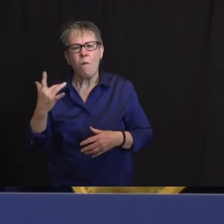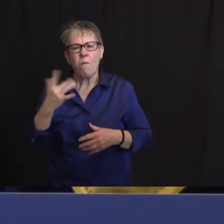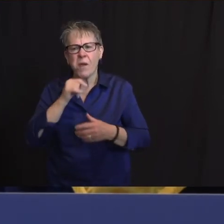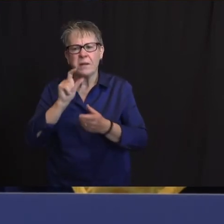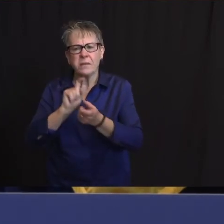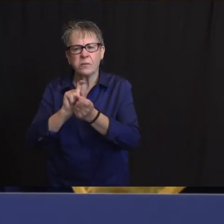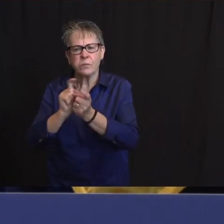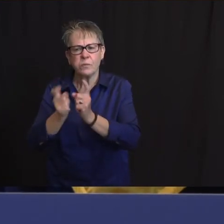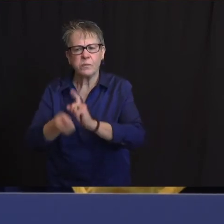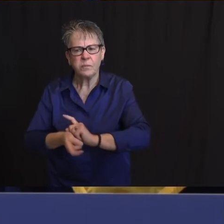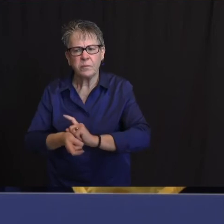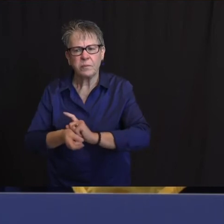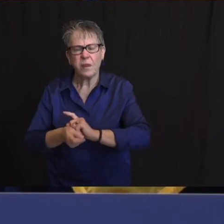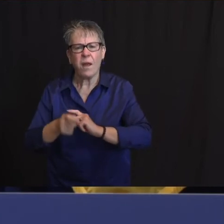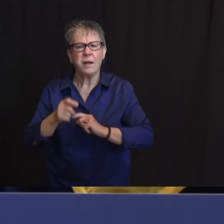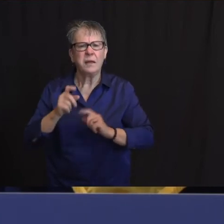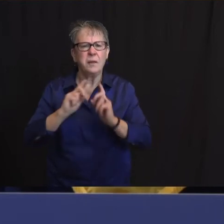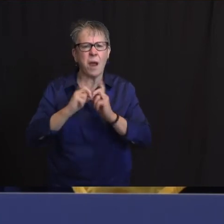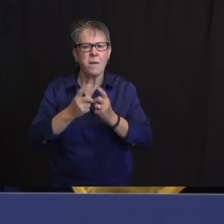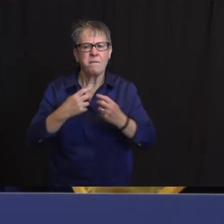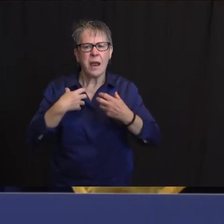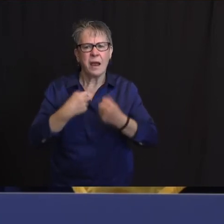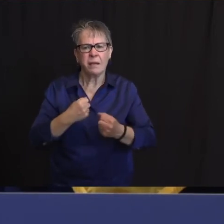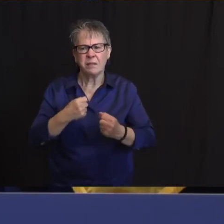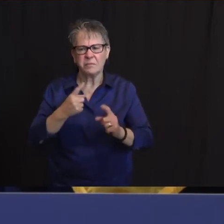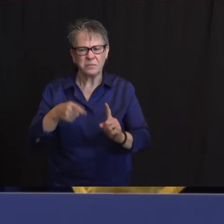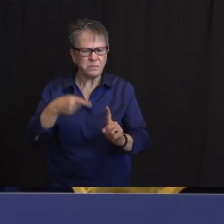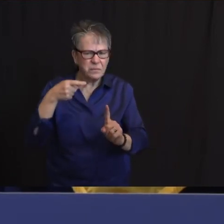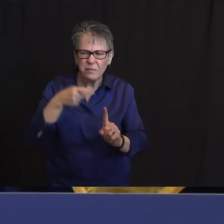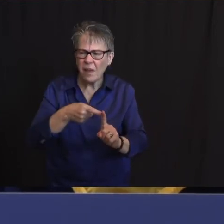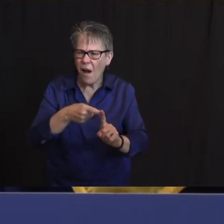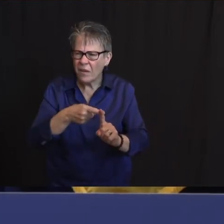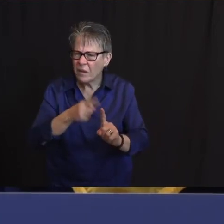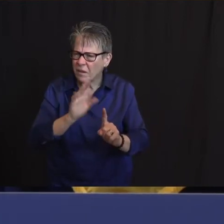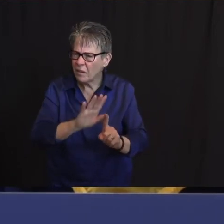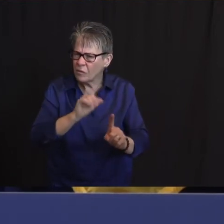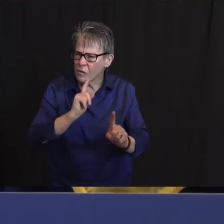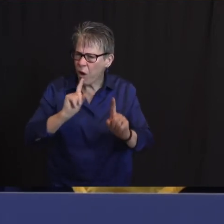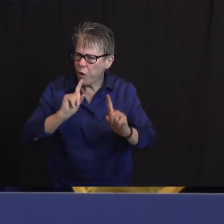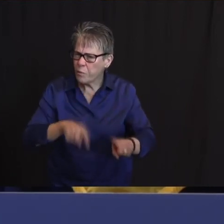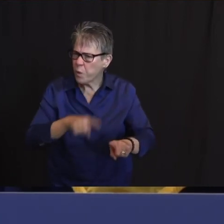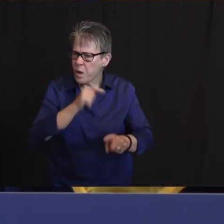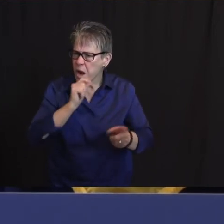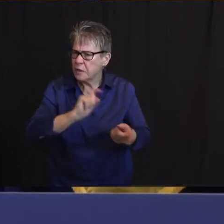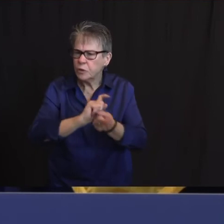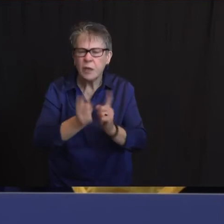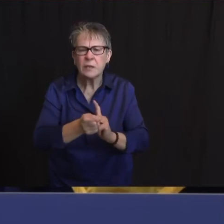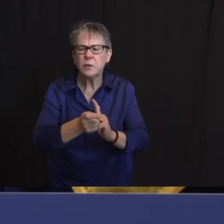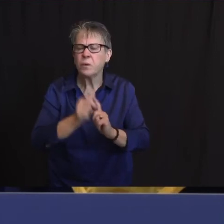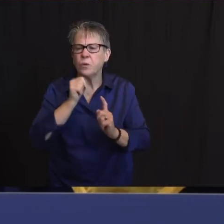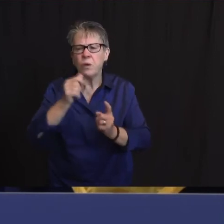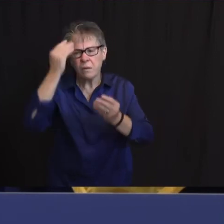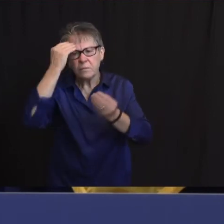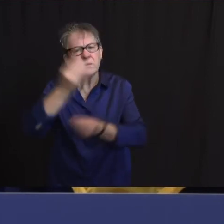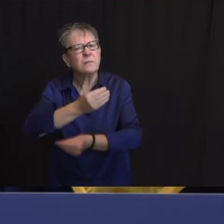publicized last week? She says that that is the second time changes have been made without being announced.